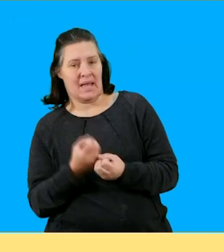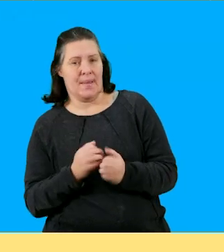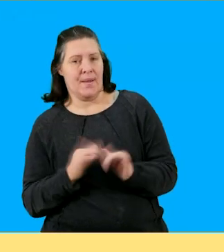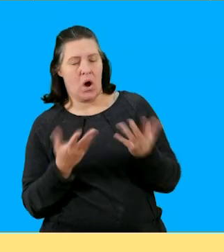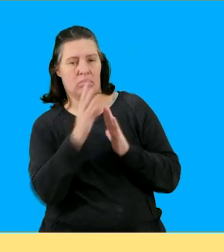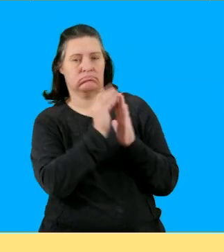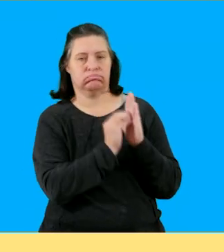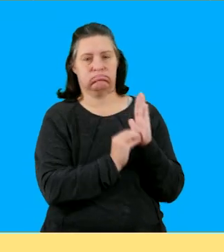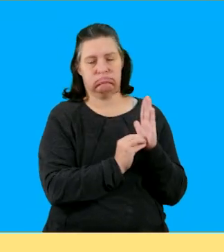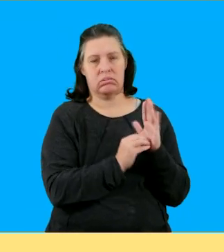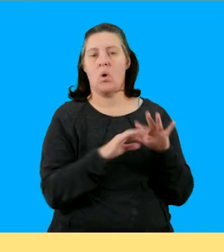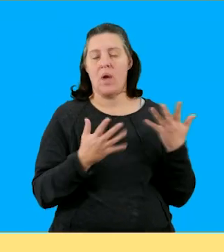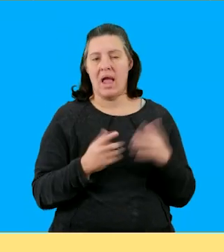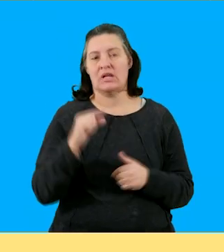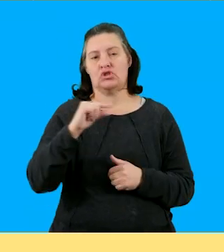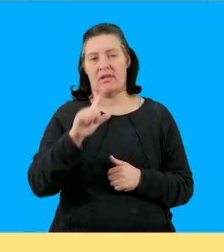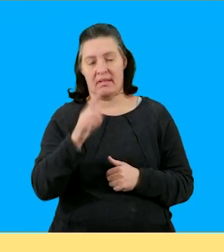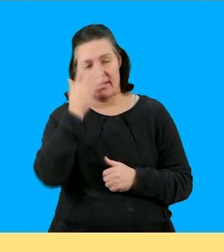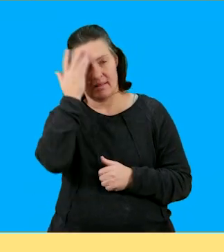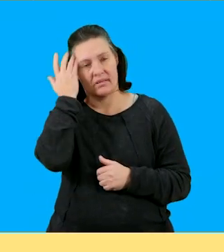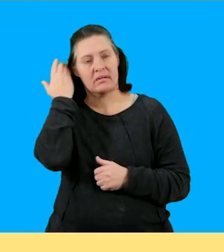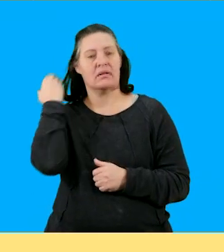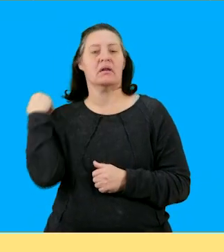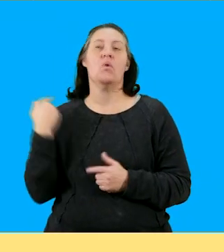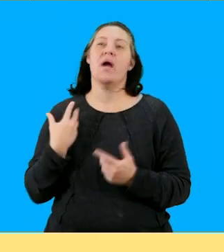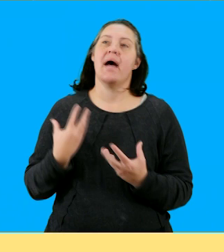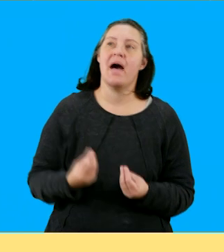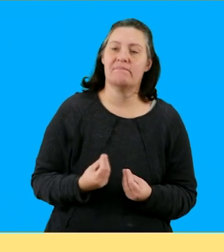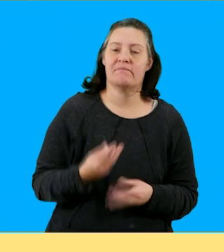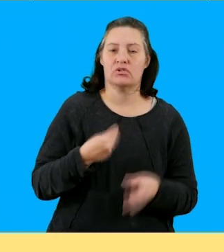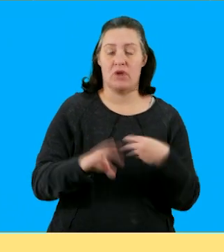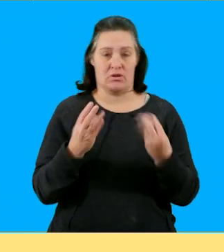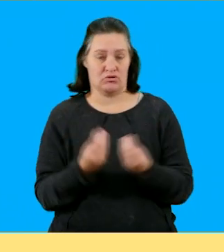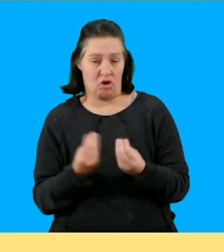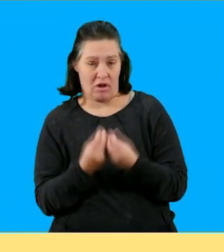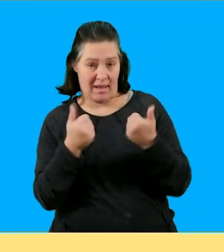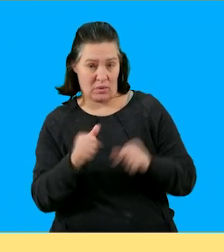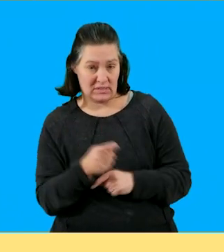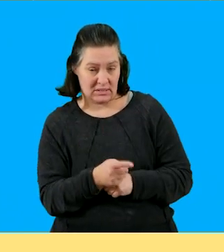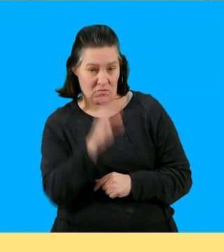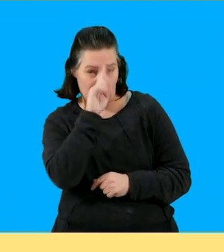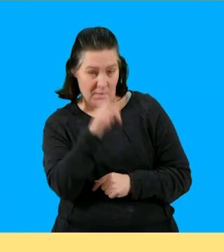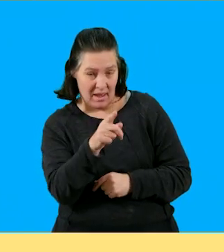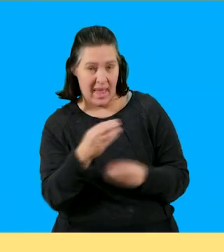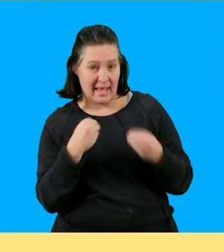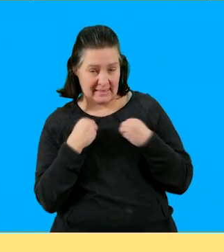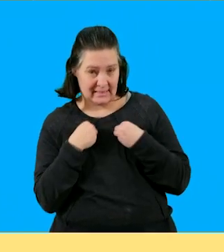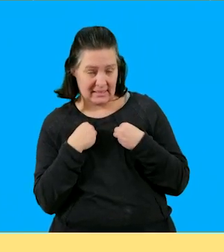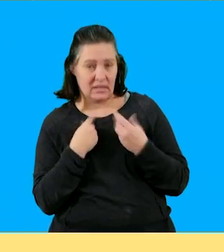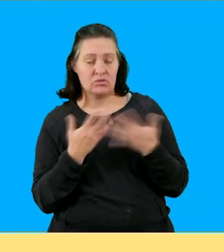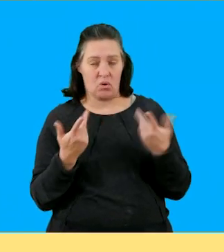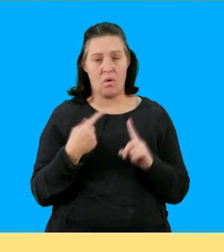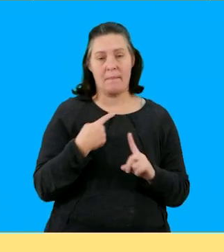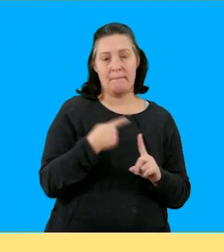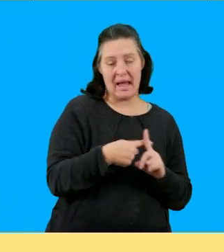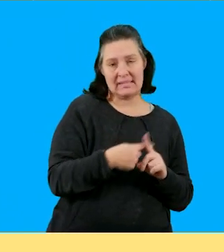Here is how we would record it in the general ledger. We have our trading stock account. Remember, it is an asset,